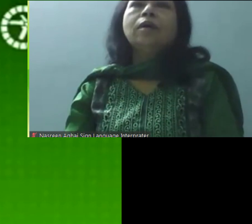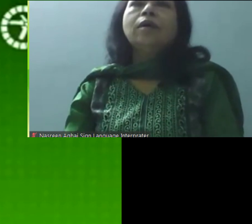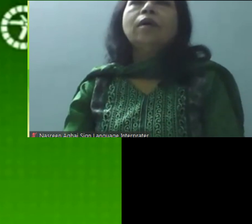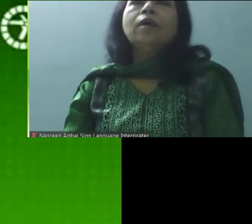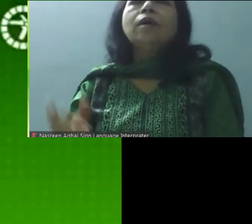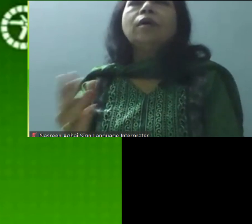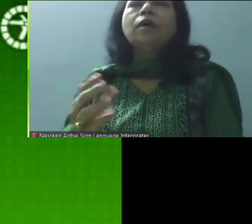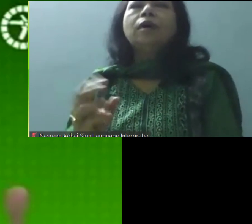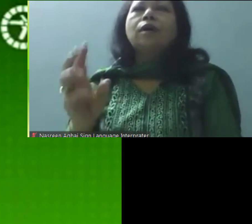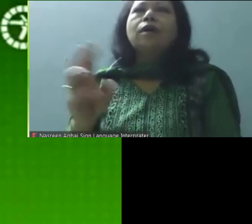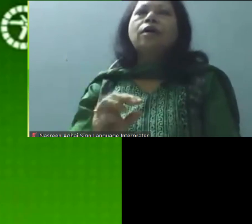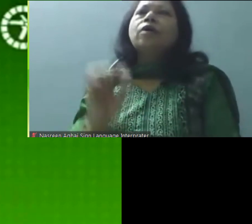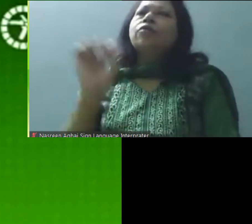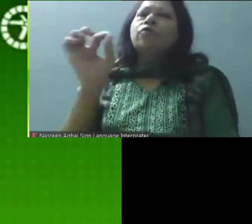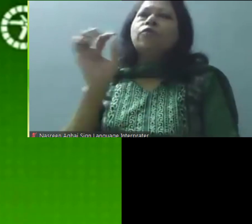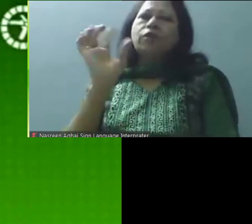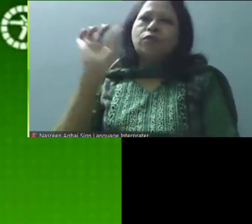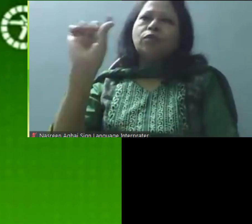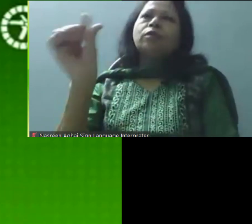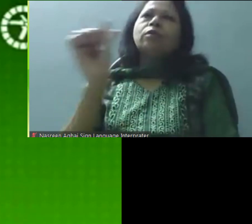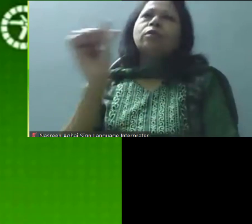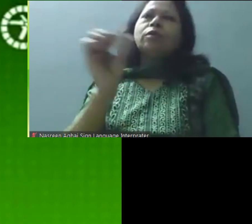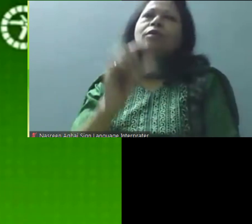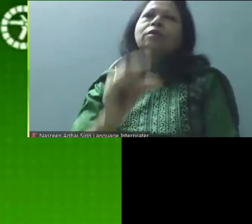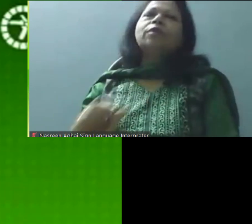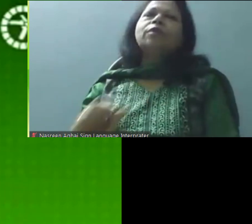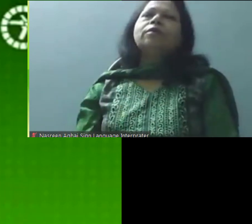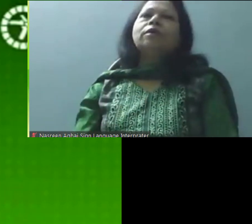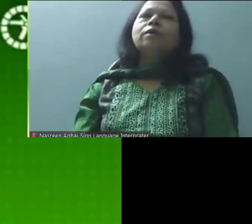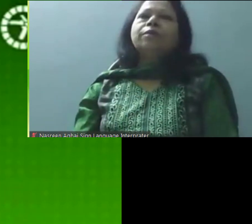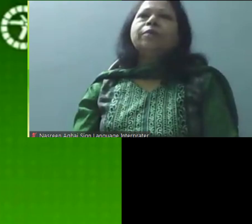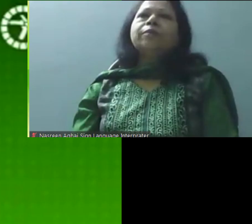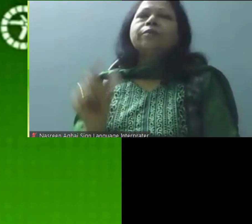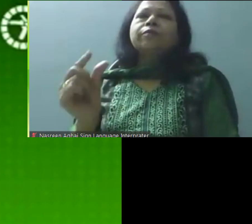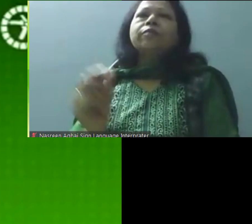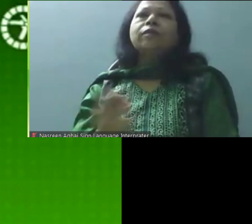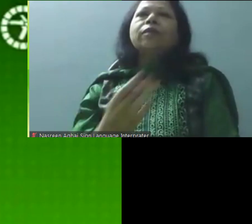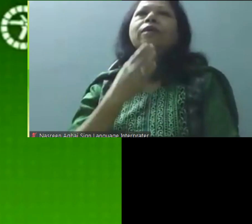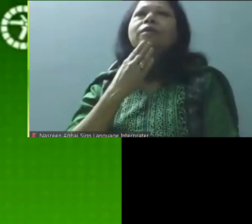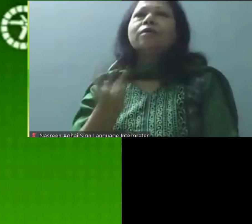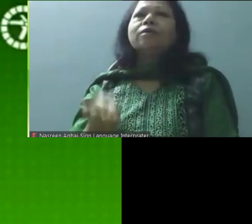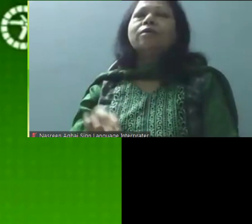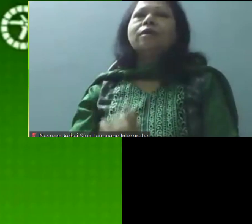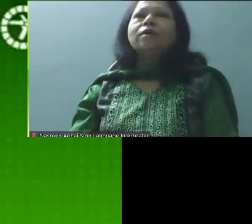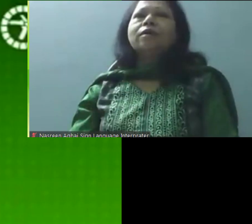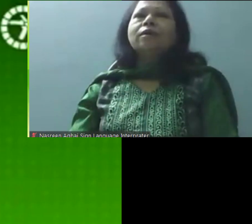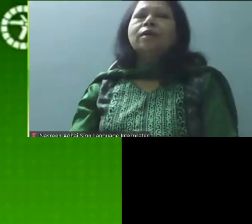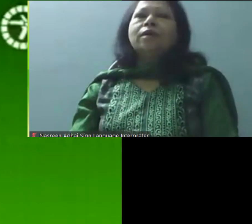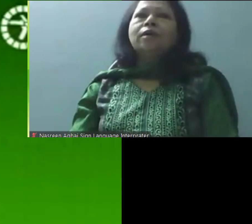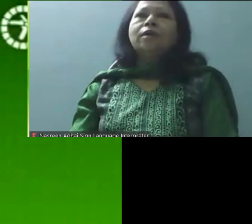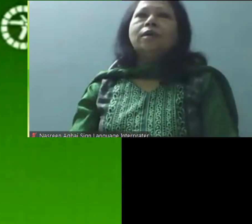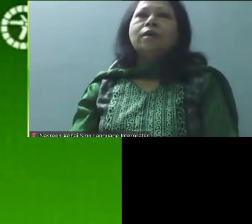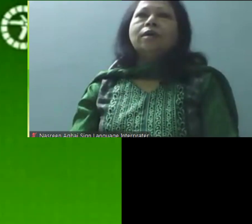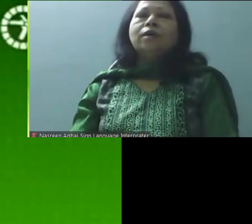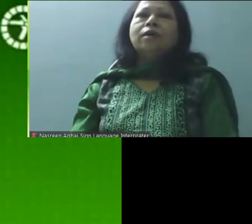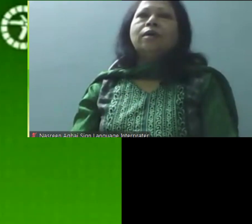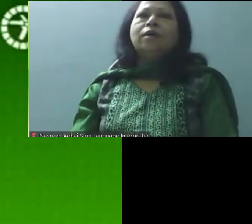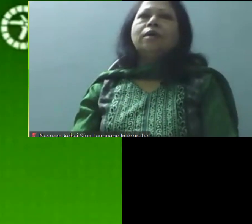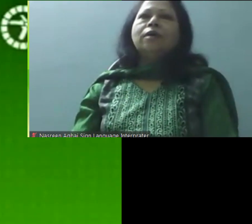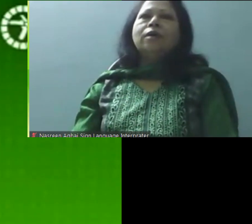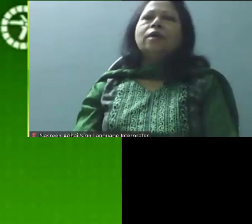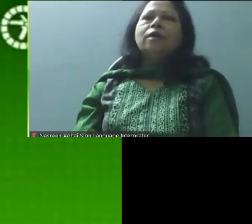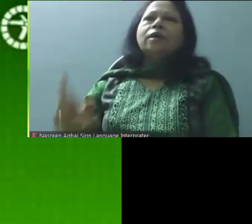say a few final words and then we could continue a little bit. But first of all, I'd just like to thank you and Dr. Tahir